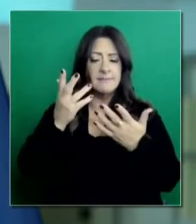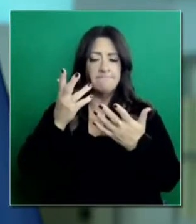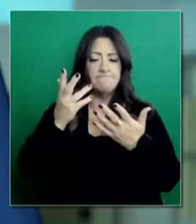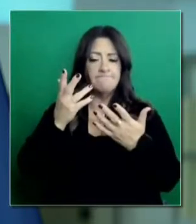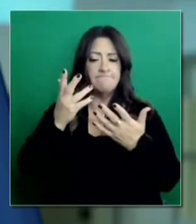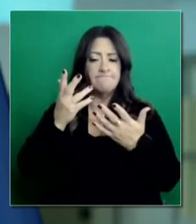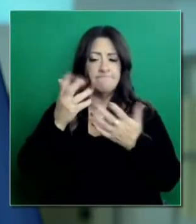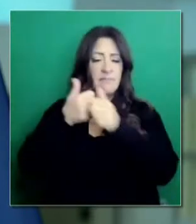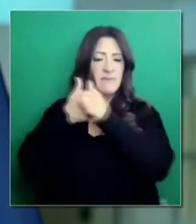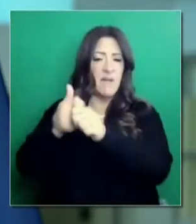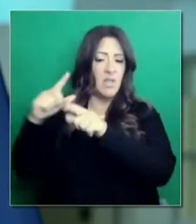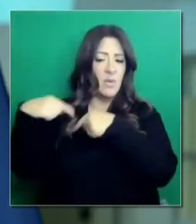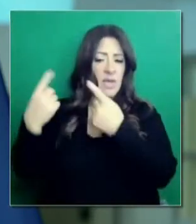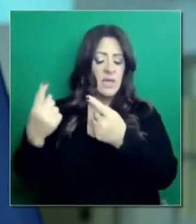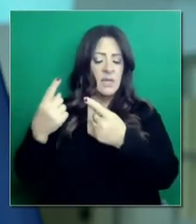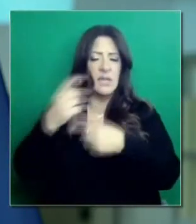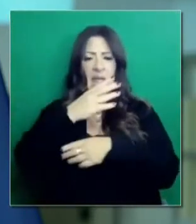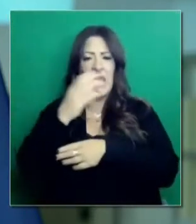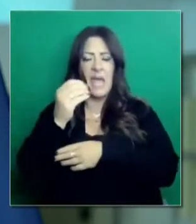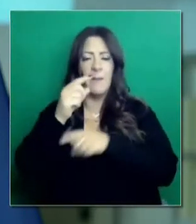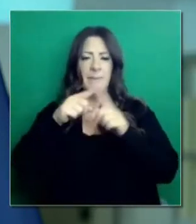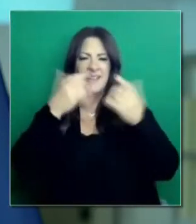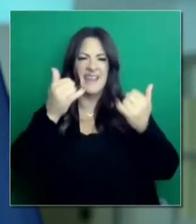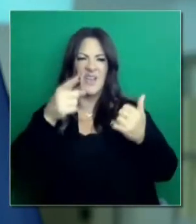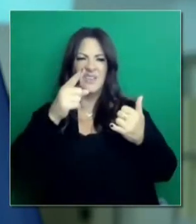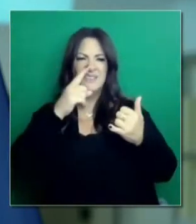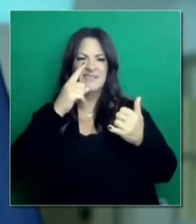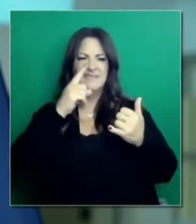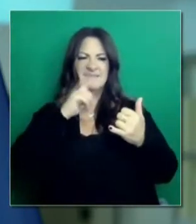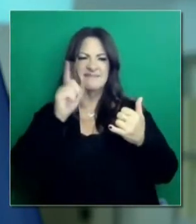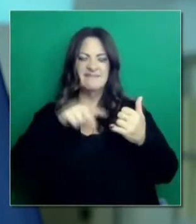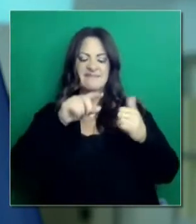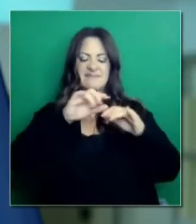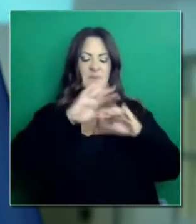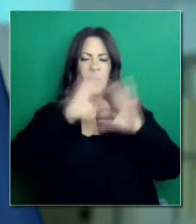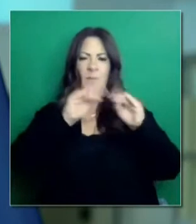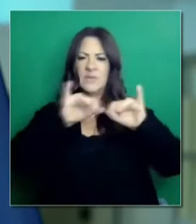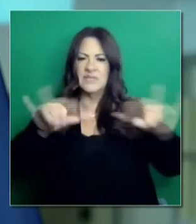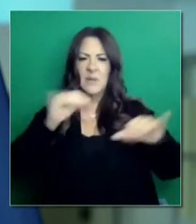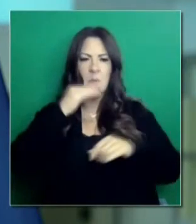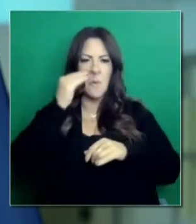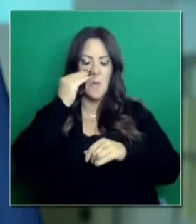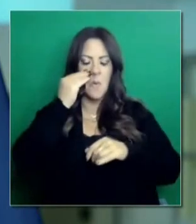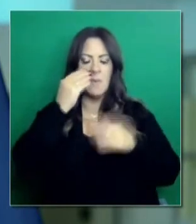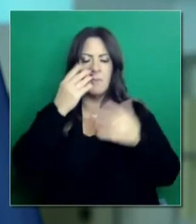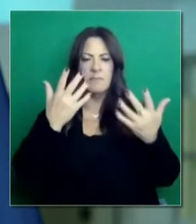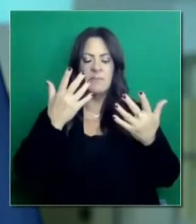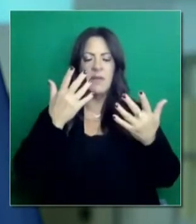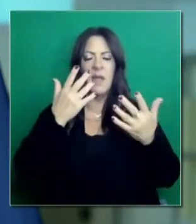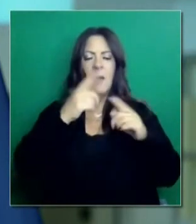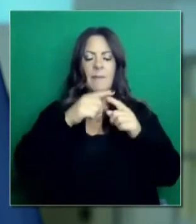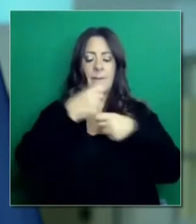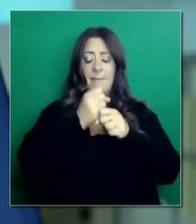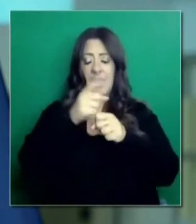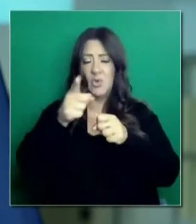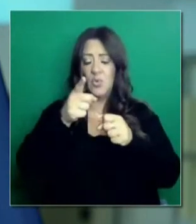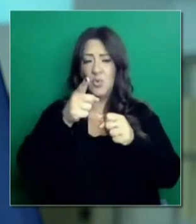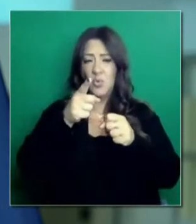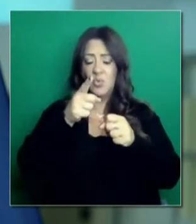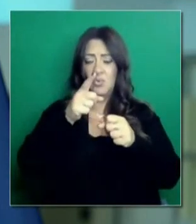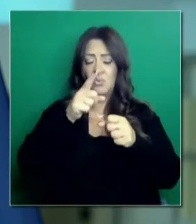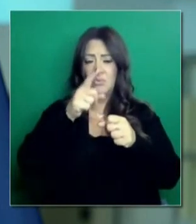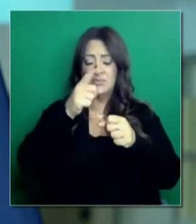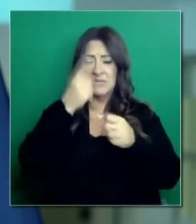aren't we now using forecasts to let counties move from tier to tier? Thank you. Great. Appreciate it. Dr. Galley's